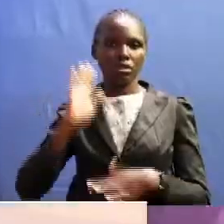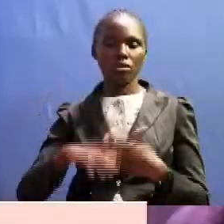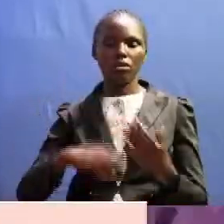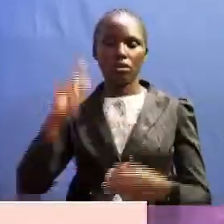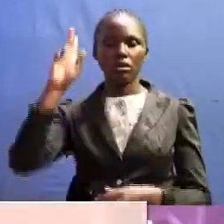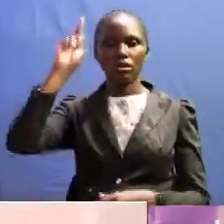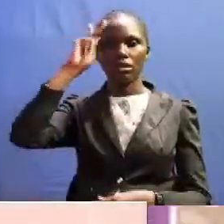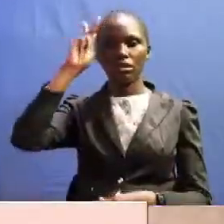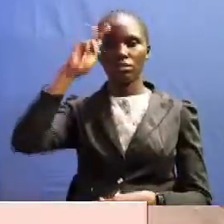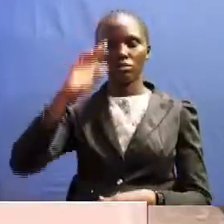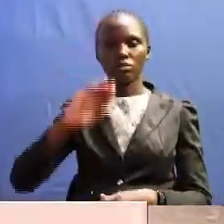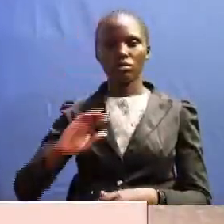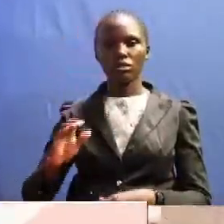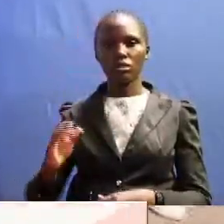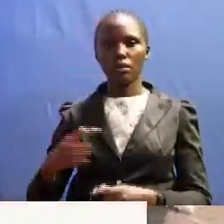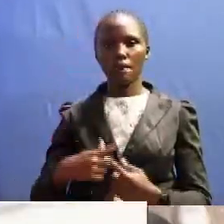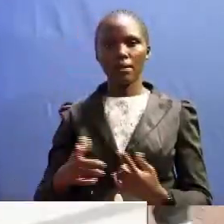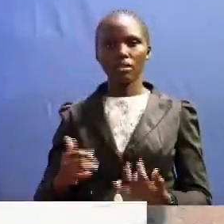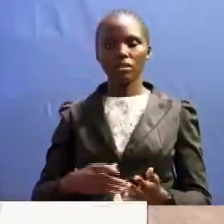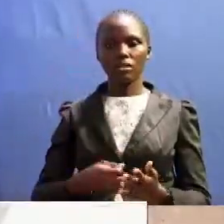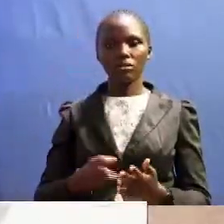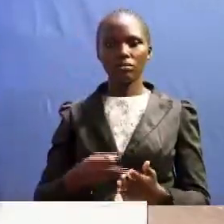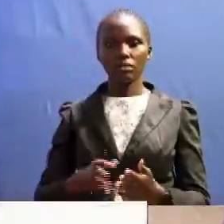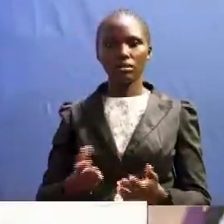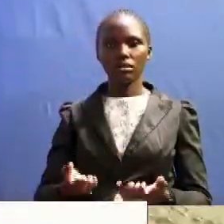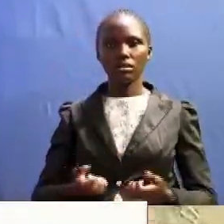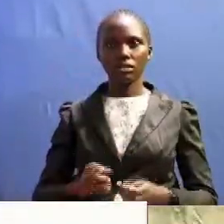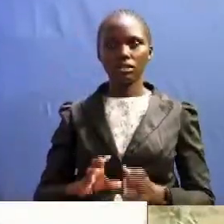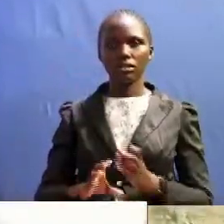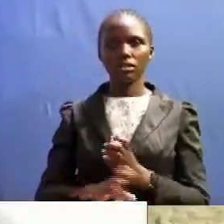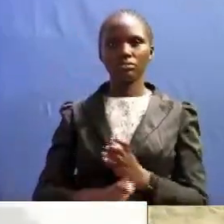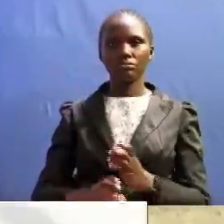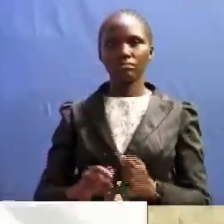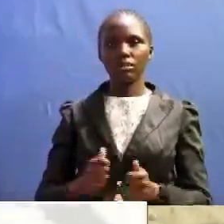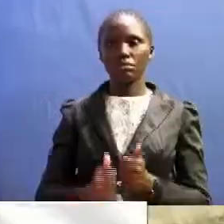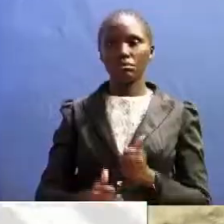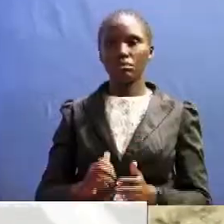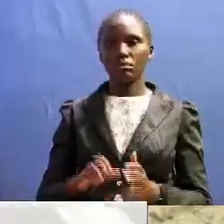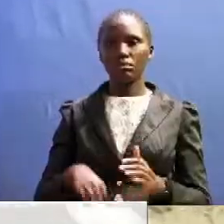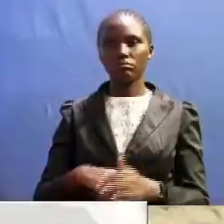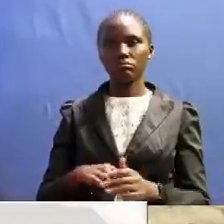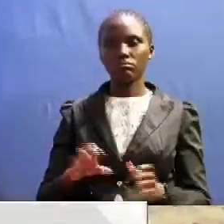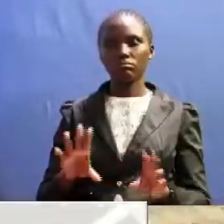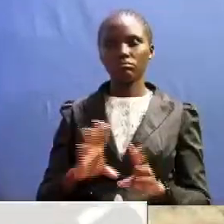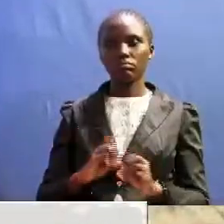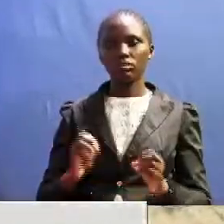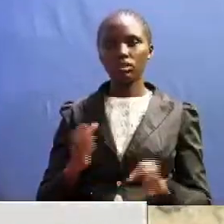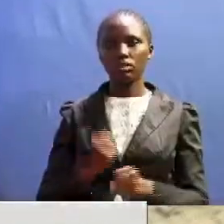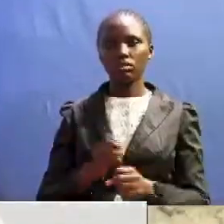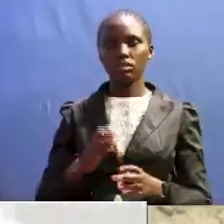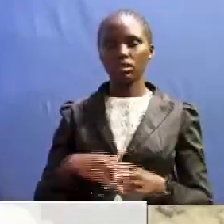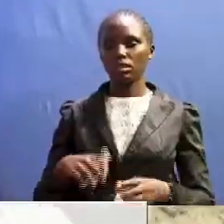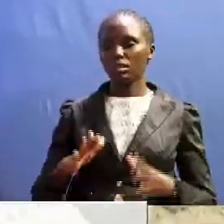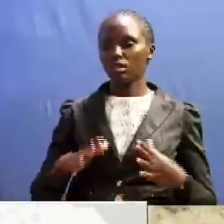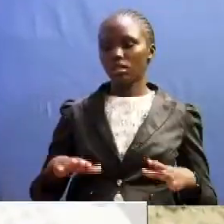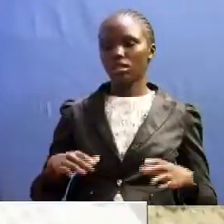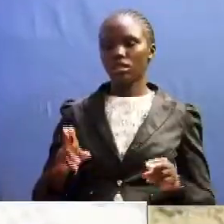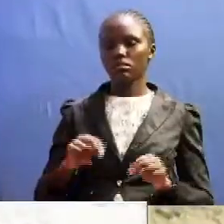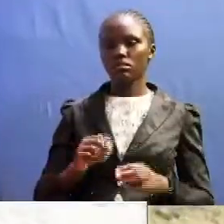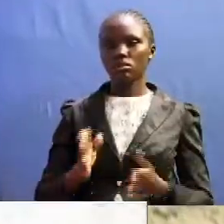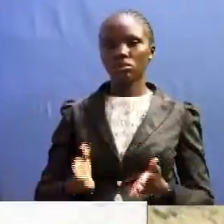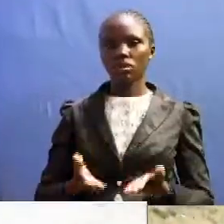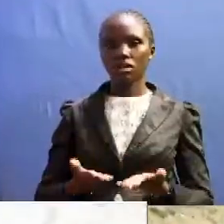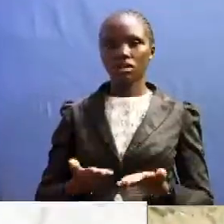acknowledged challenges such as high registration fees, lack of kits, and limited parental support for girls in football, calling